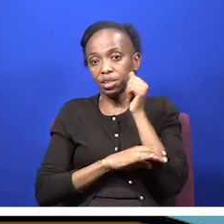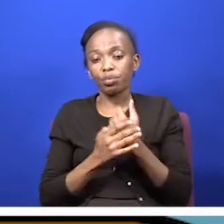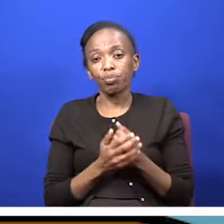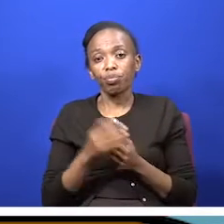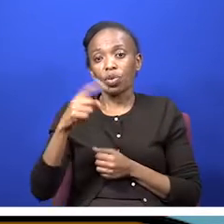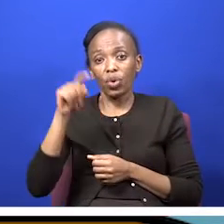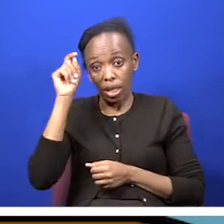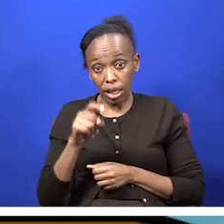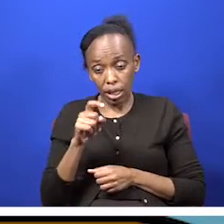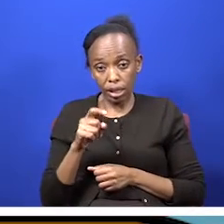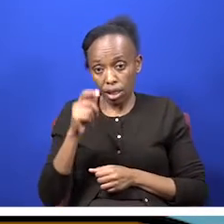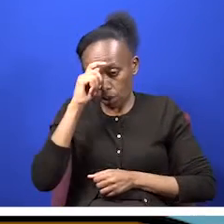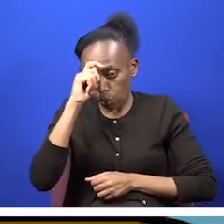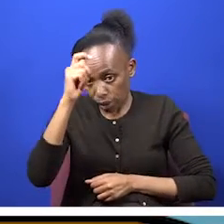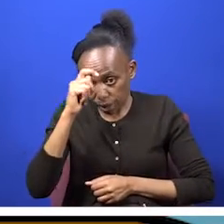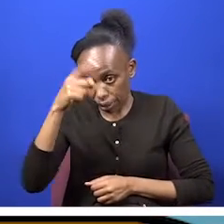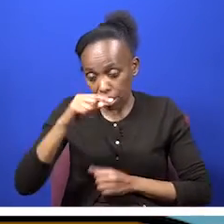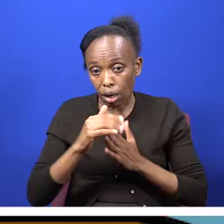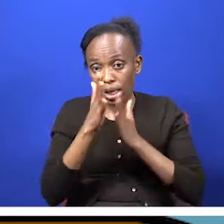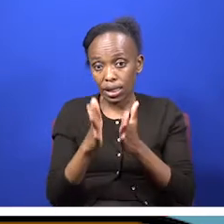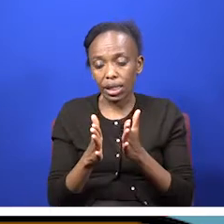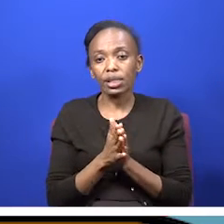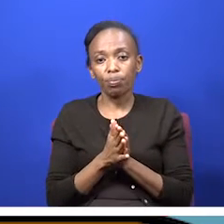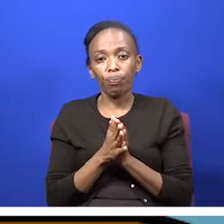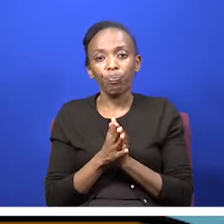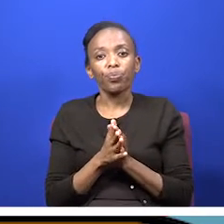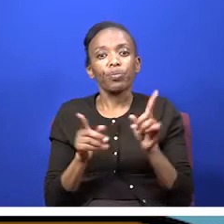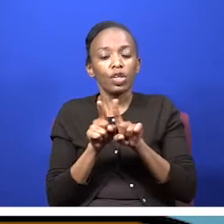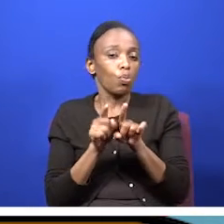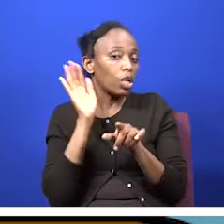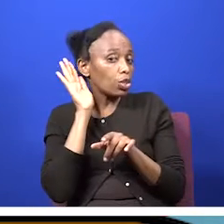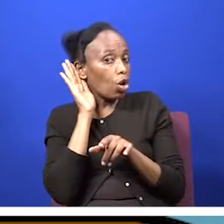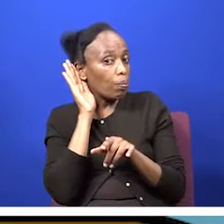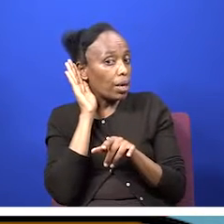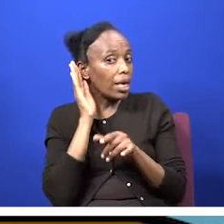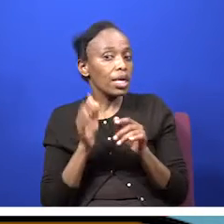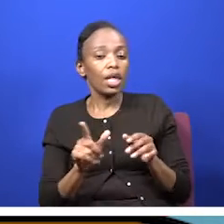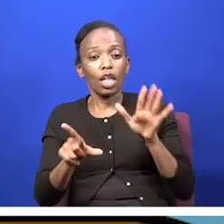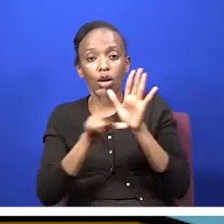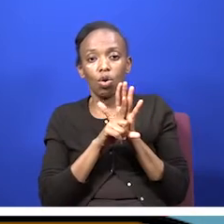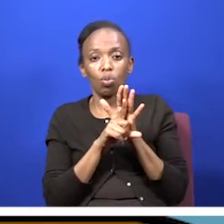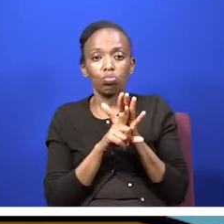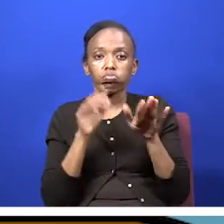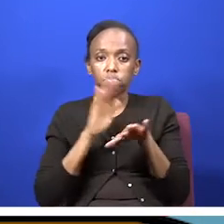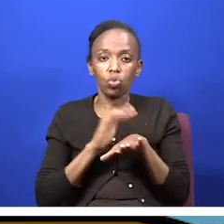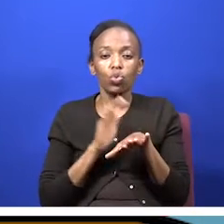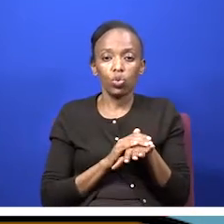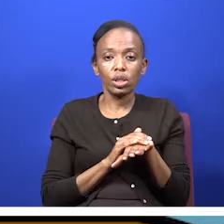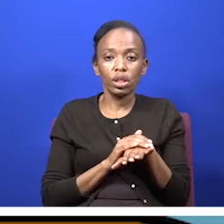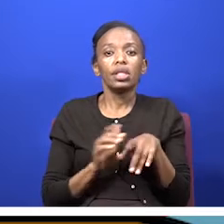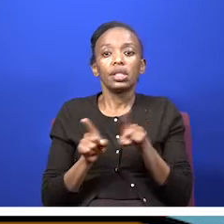a country? We should respect our leaders and obey the law.